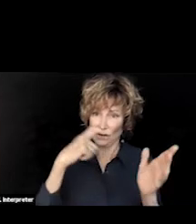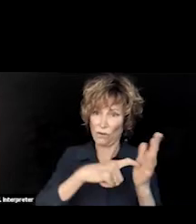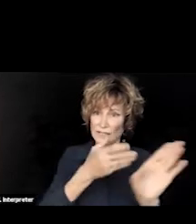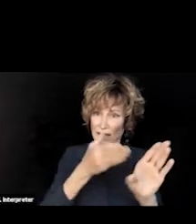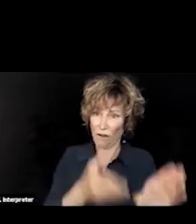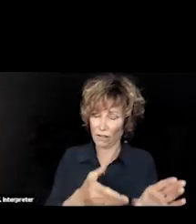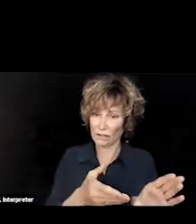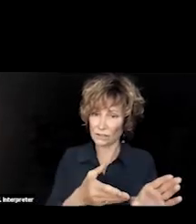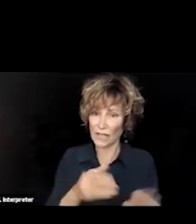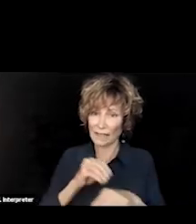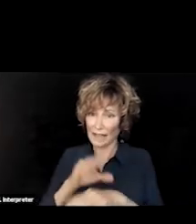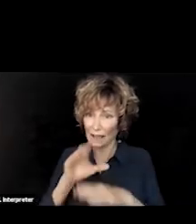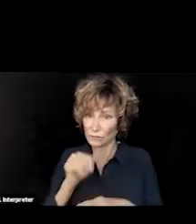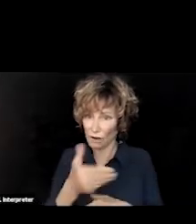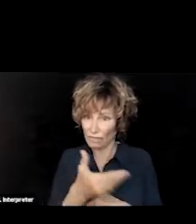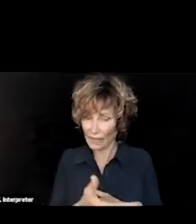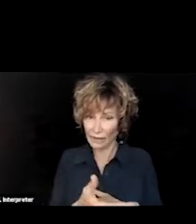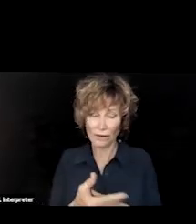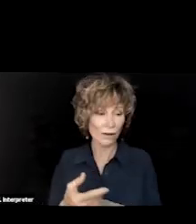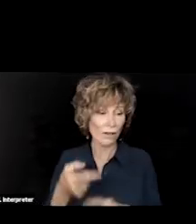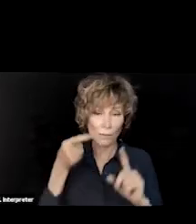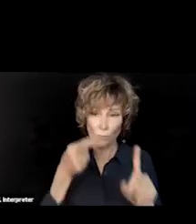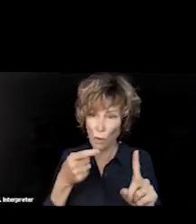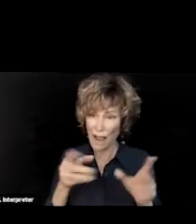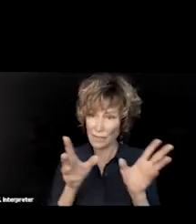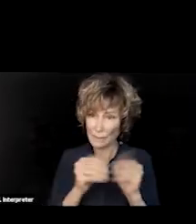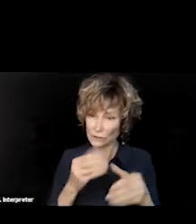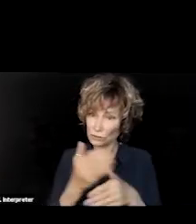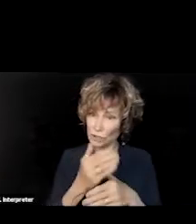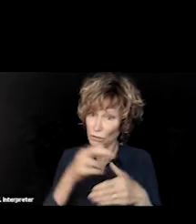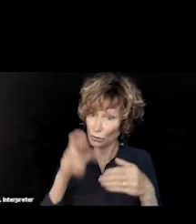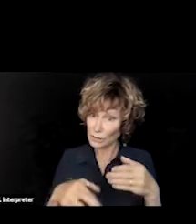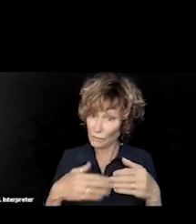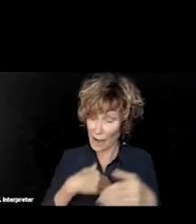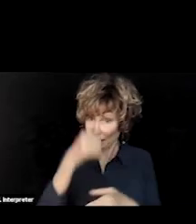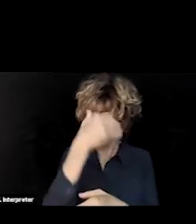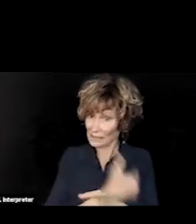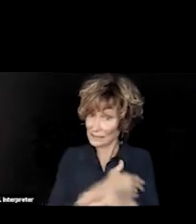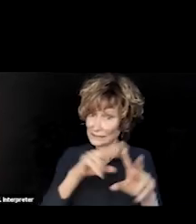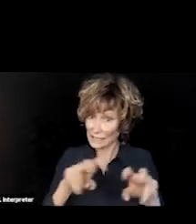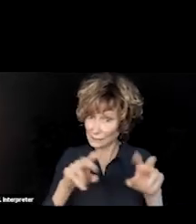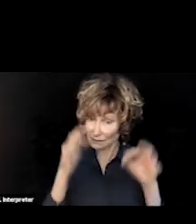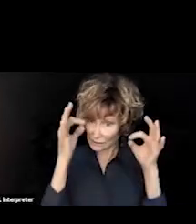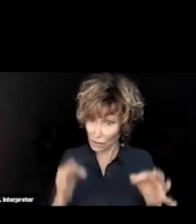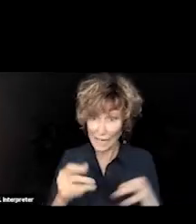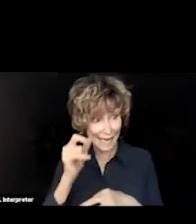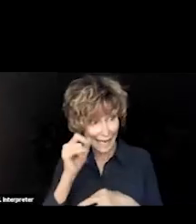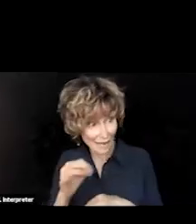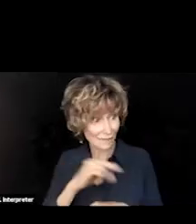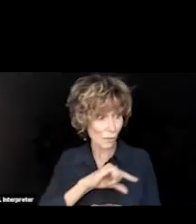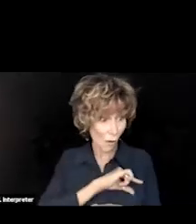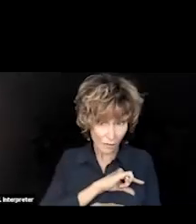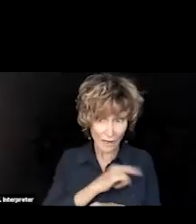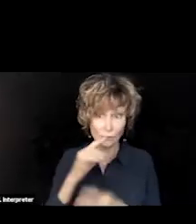counselor weren't present. The purpose of this meeting was to share the results of my son's assessment to determine whether he qualified